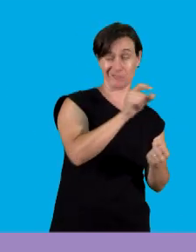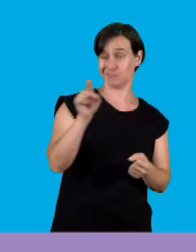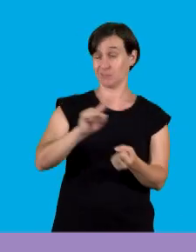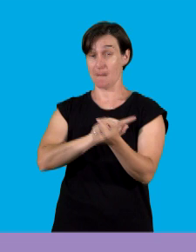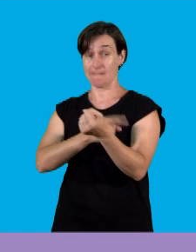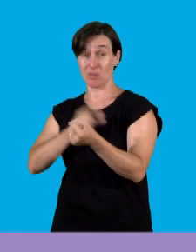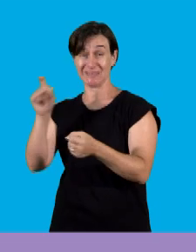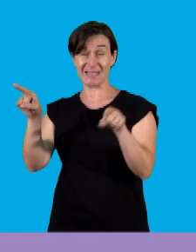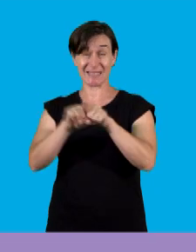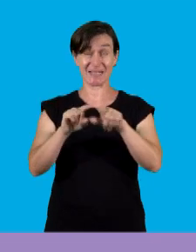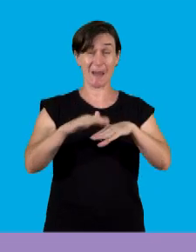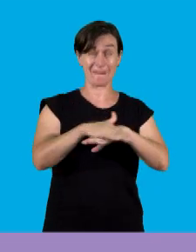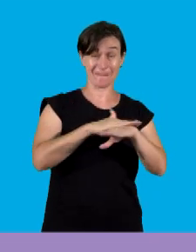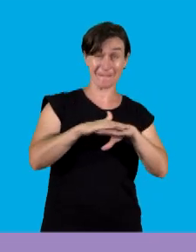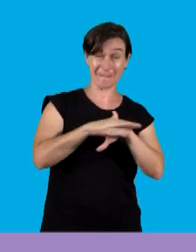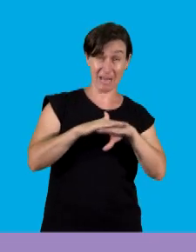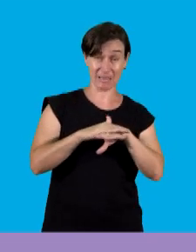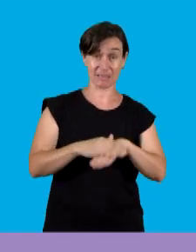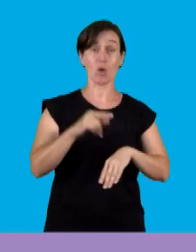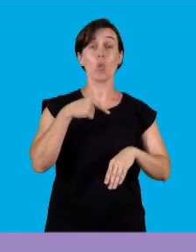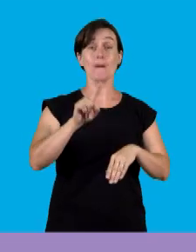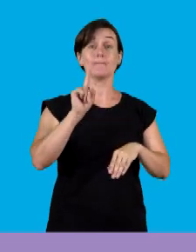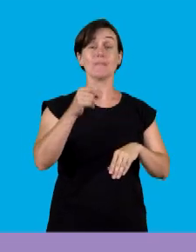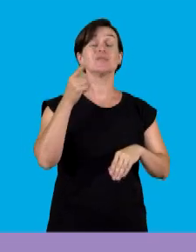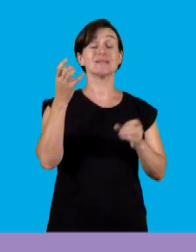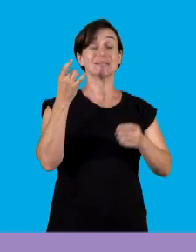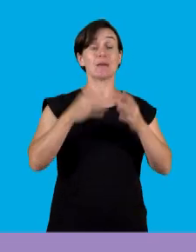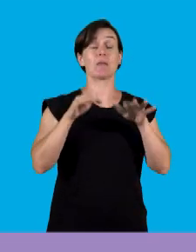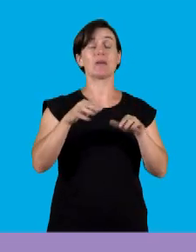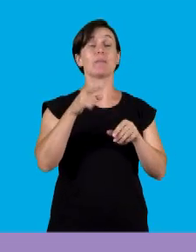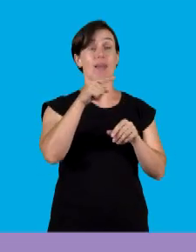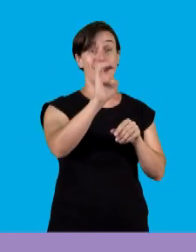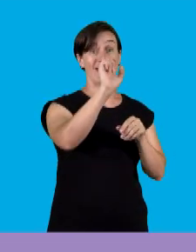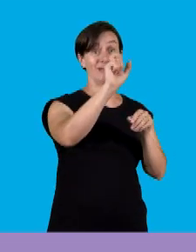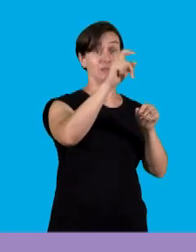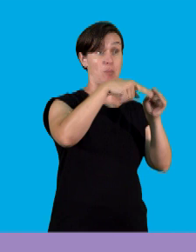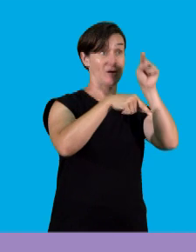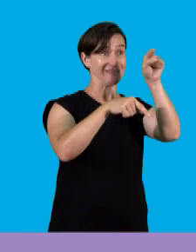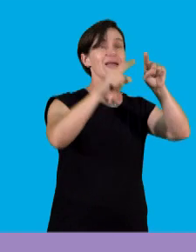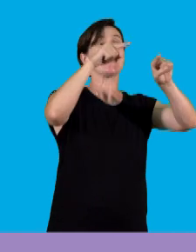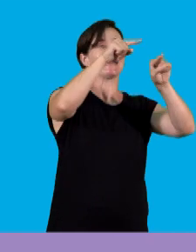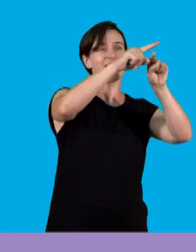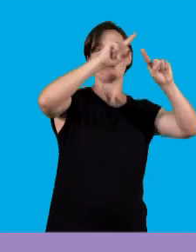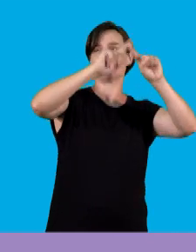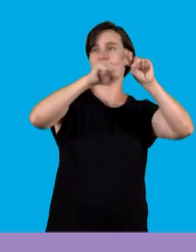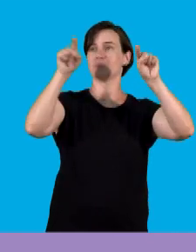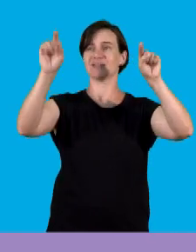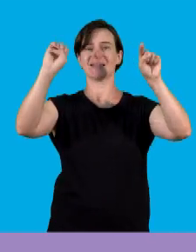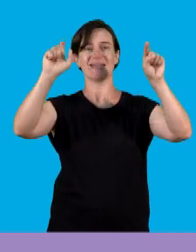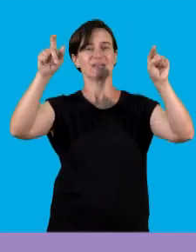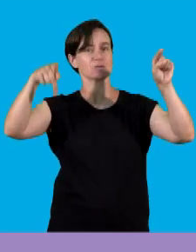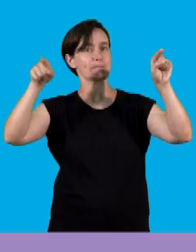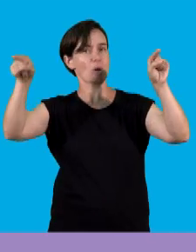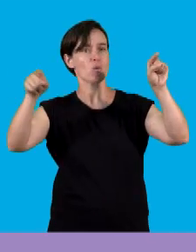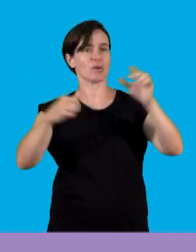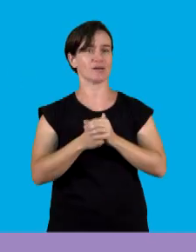to multiply the exponents as well. For example, when we have 3 exponent 2 multiplied by 3 exponent